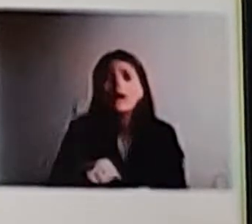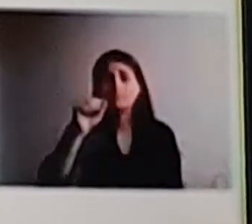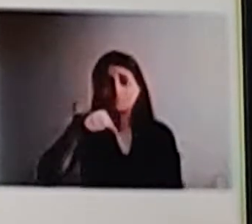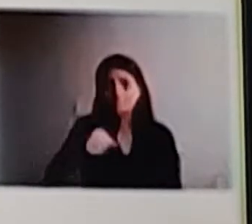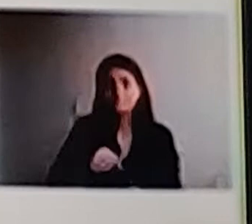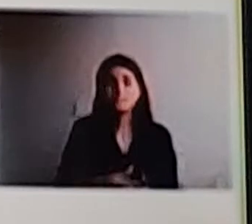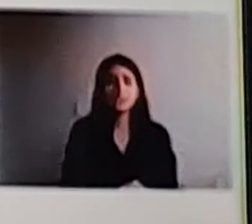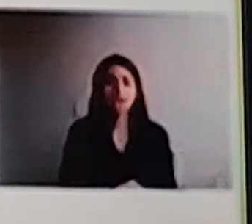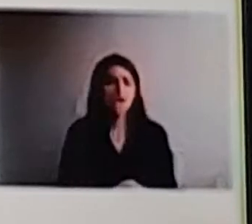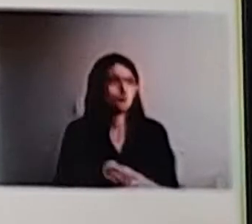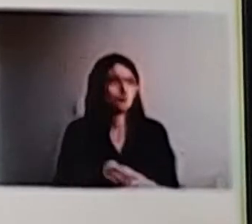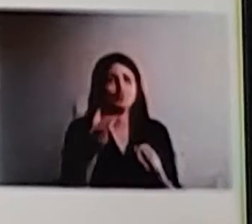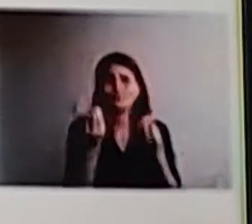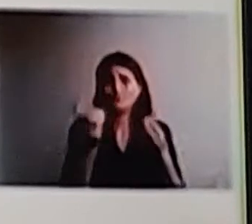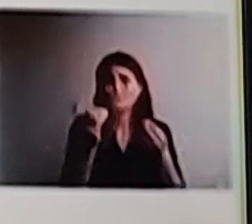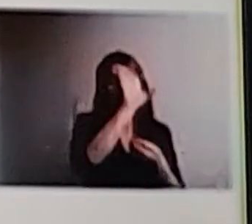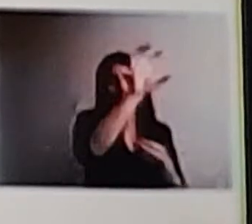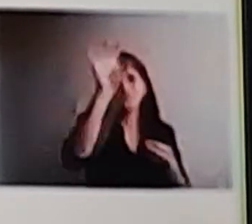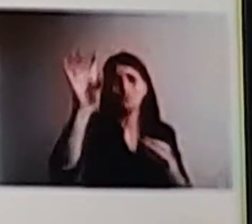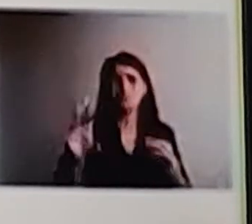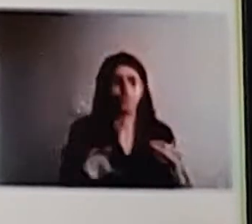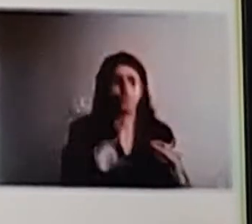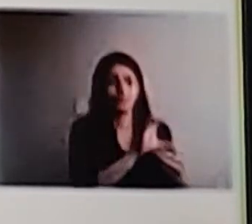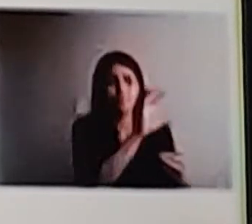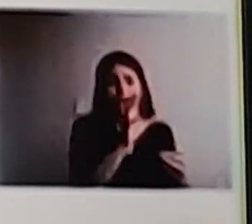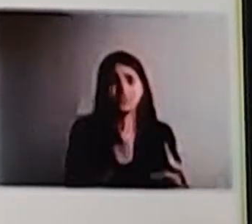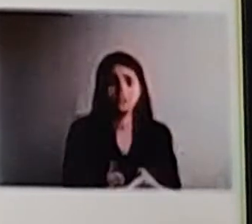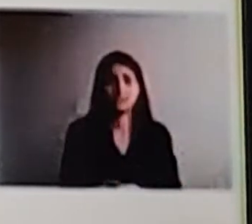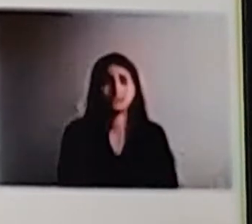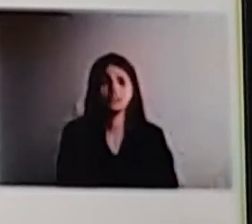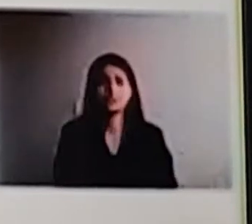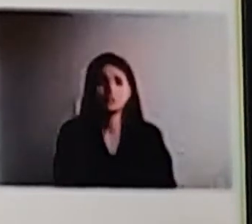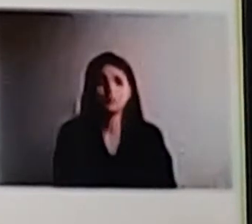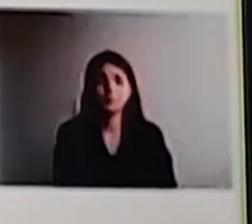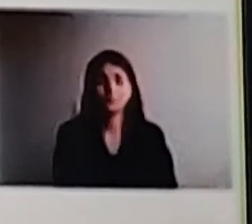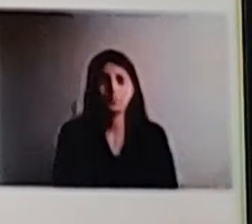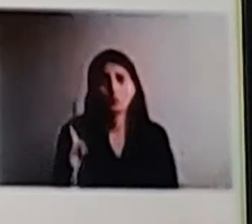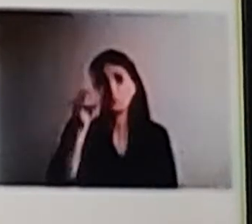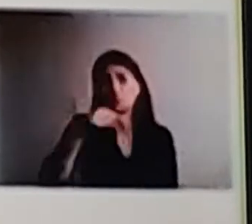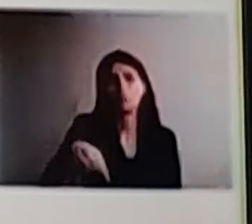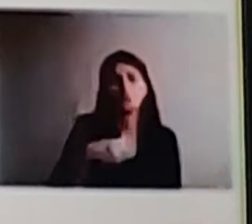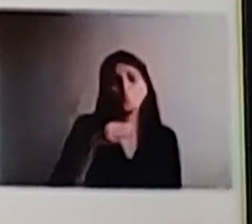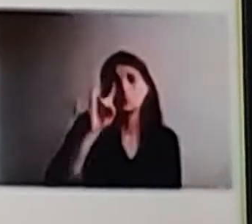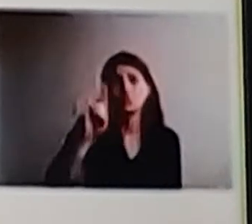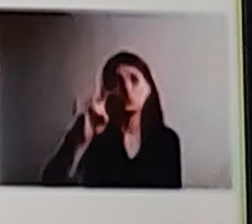Kenya, in Sudan. There's many places already got the certificate,